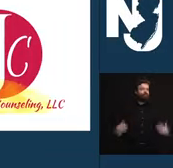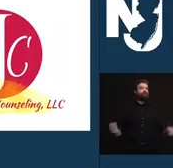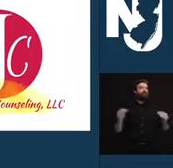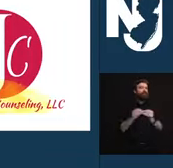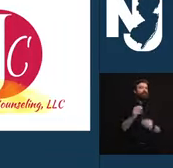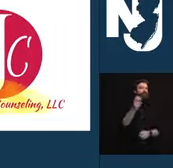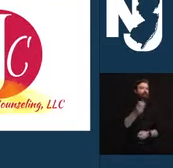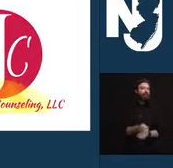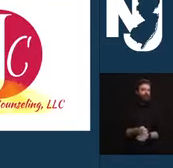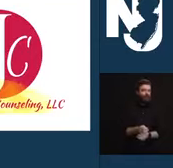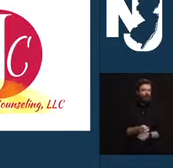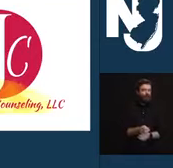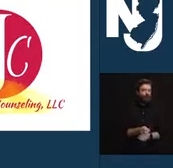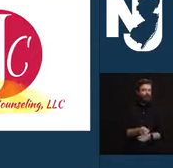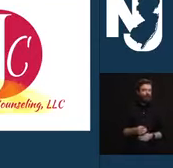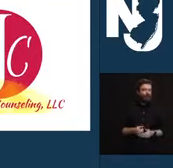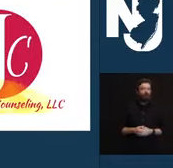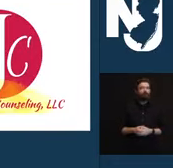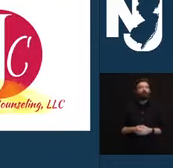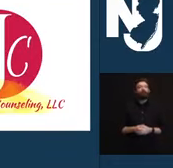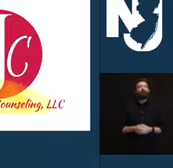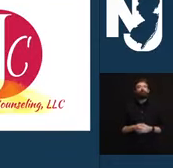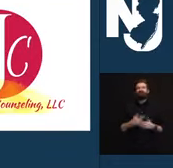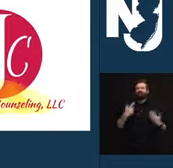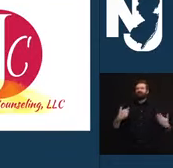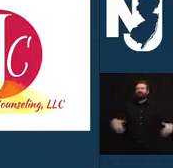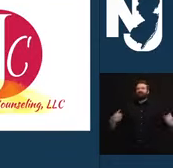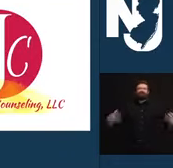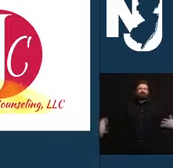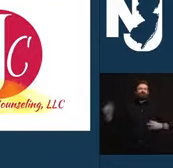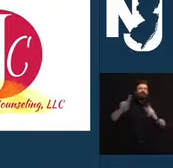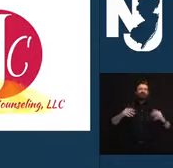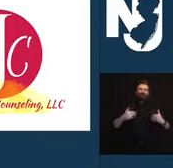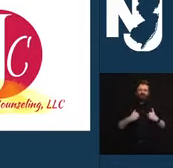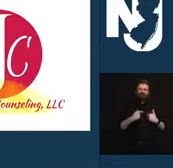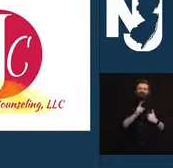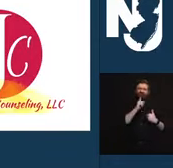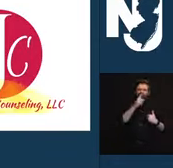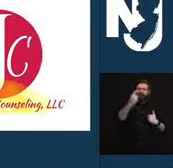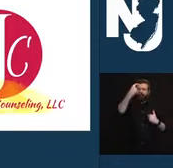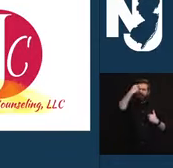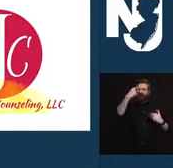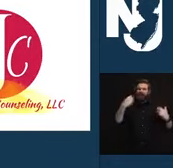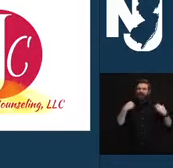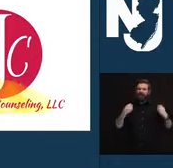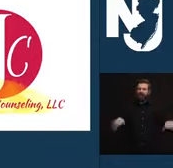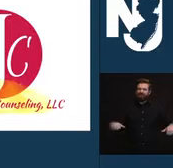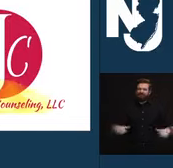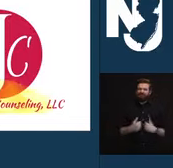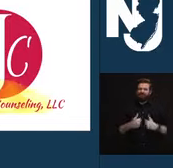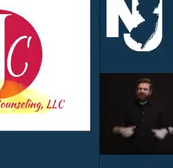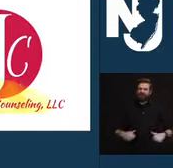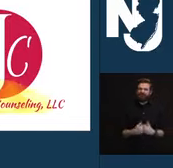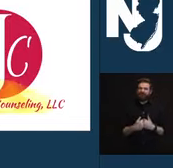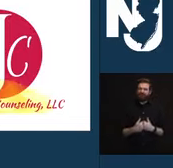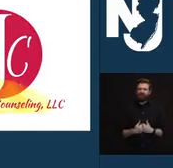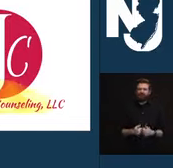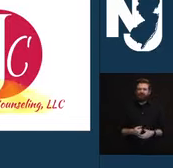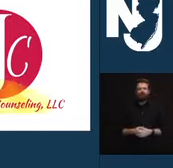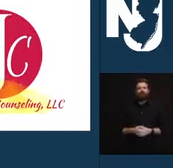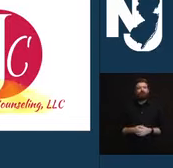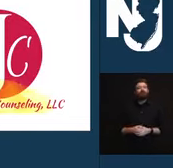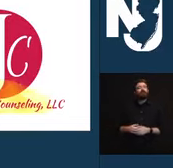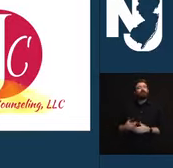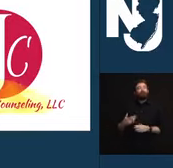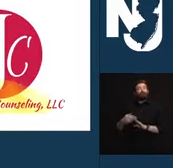real mental health challenges, whether they stem from the stress of the pandemic or our prior challenges the pandemic has only